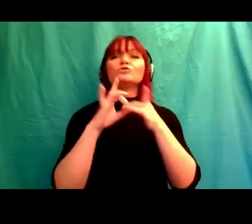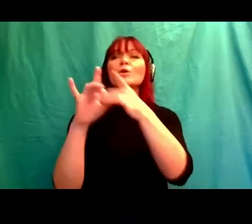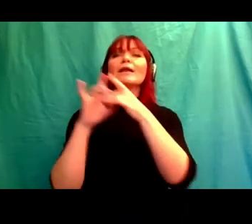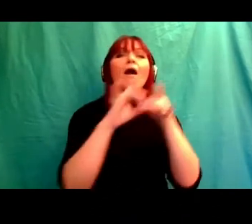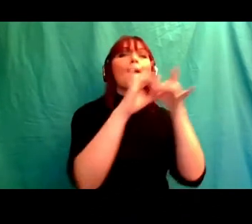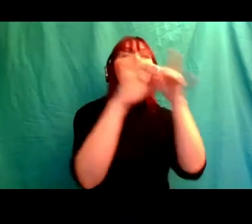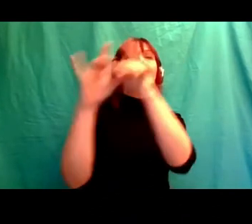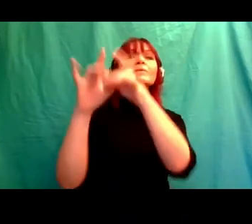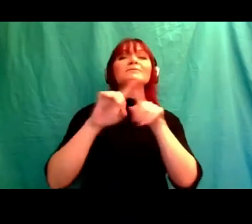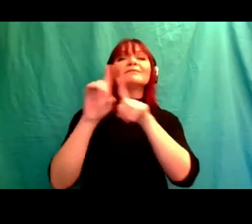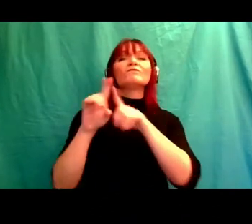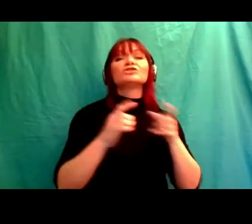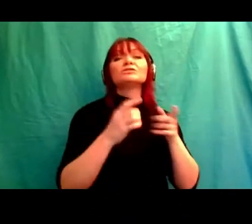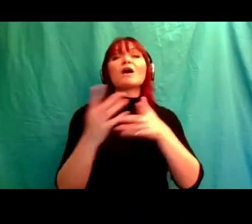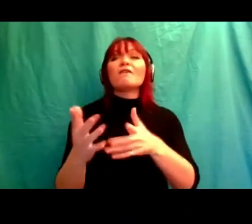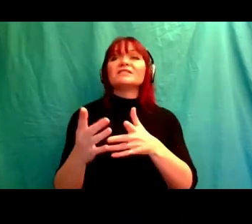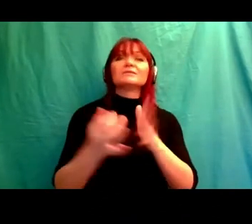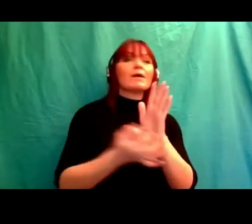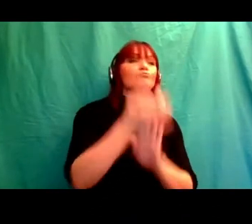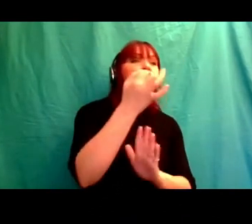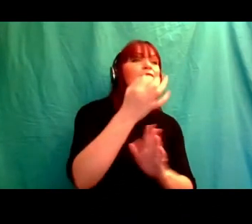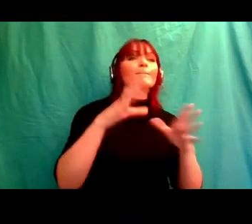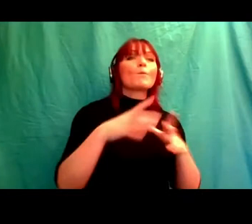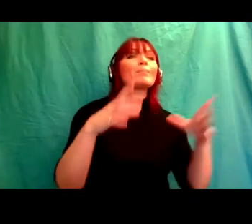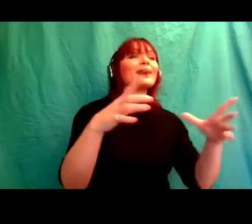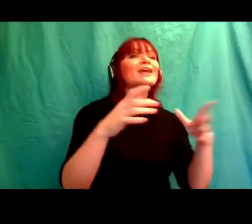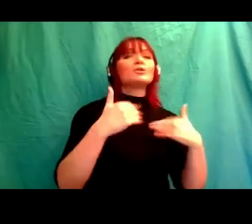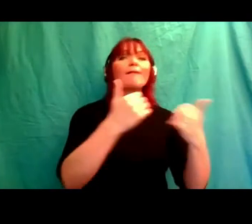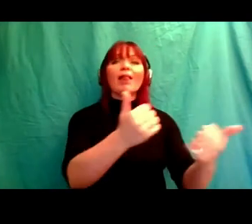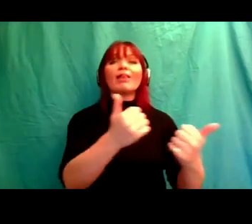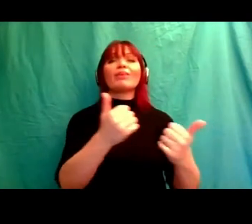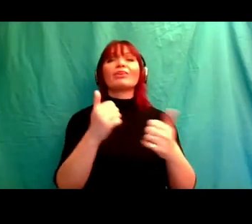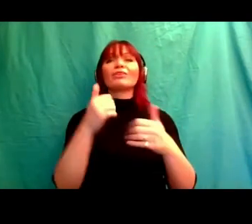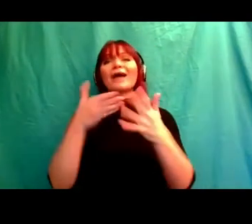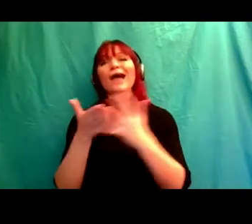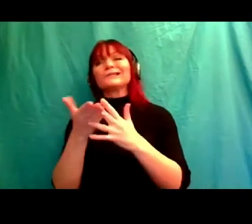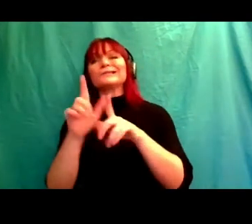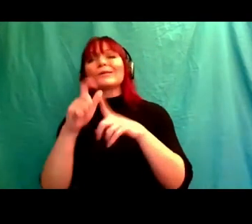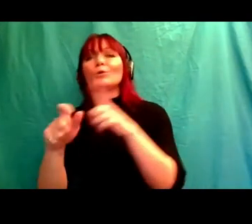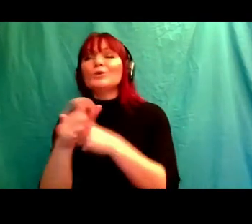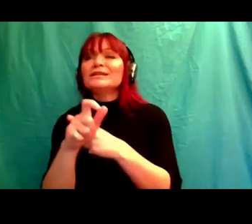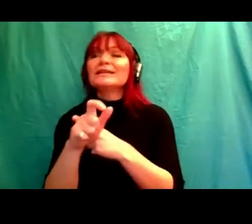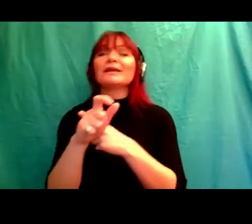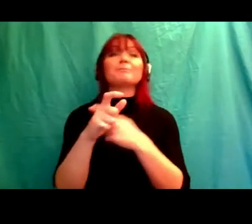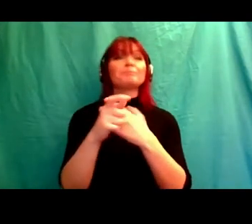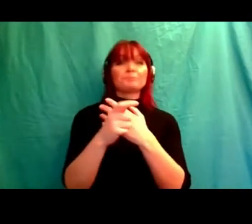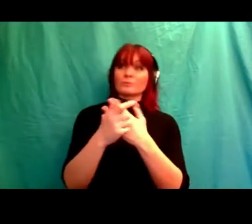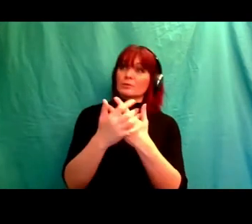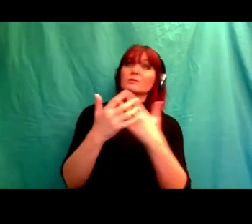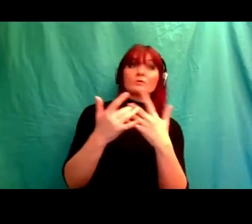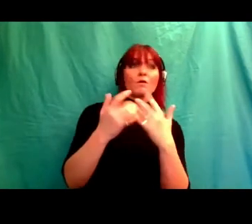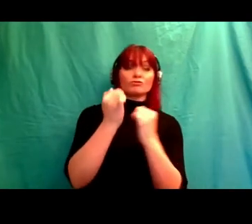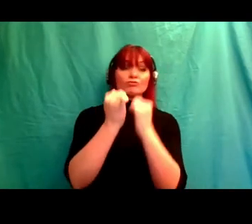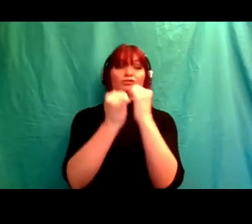communities, improving population health. There are some quite sort of big structural things potentially on the horizon with implications